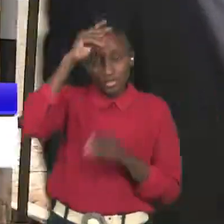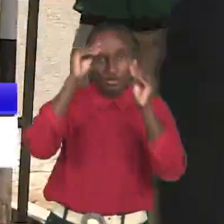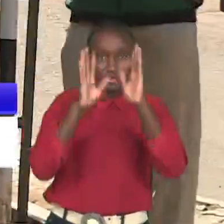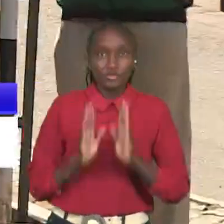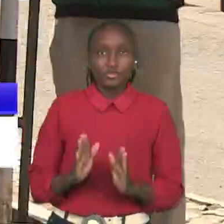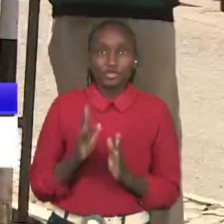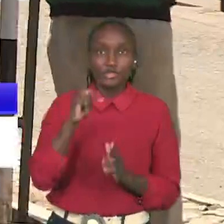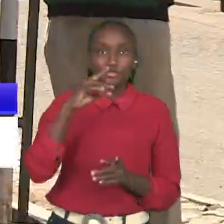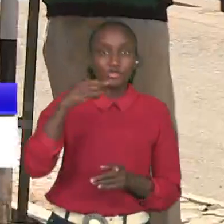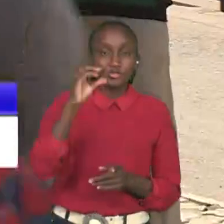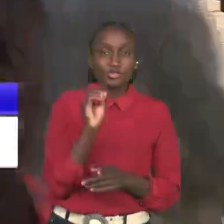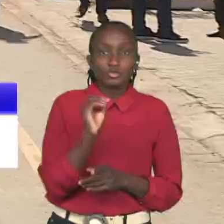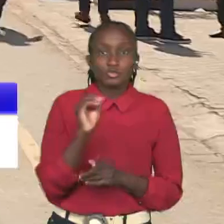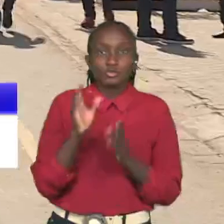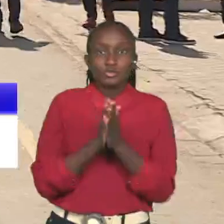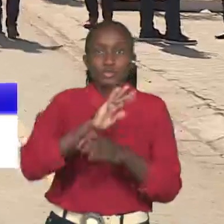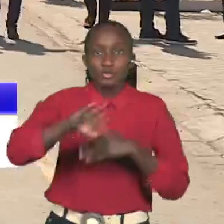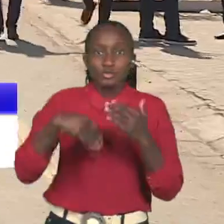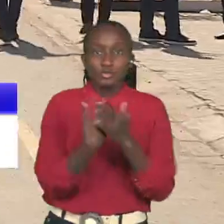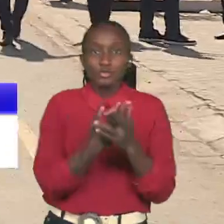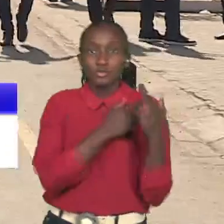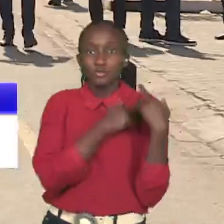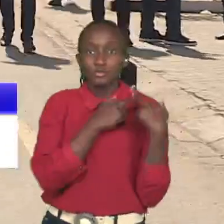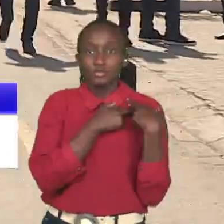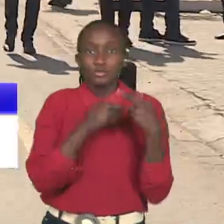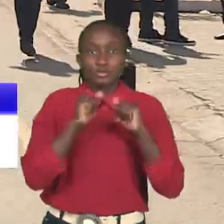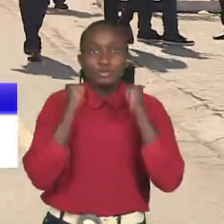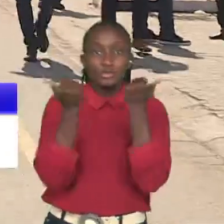teachers, non-governmental organizations, and all relevant agencies.